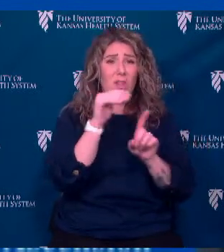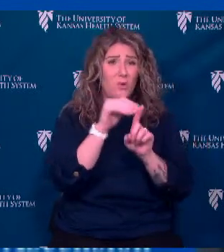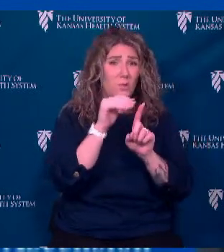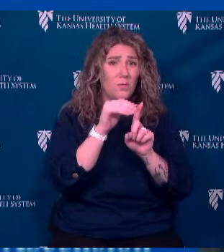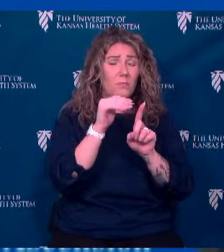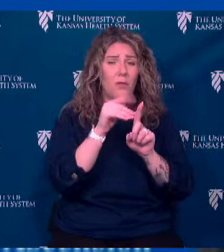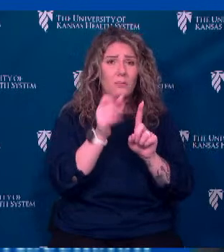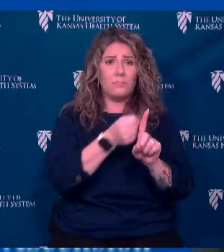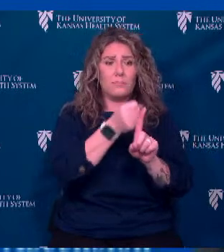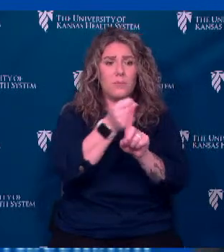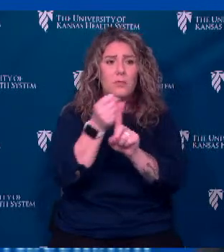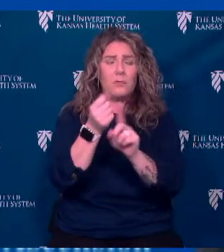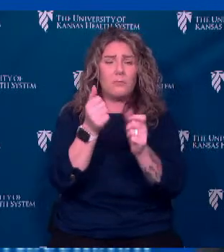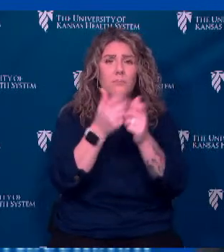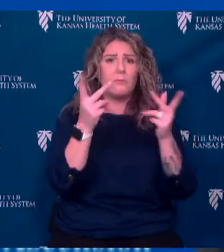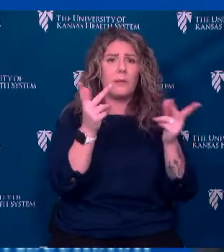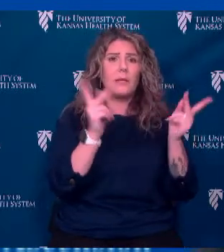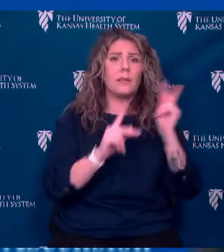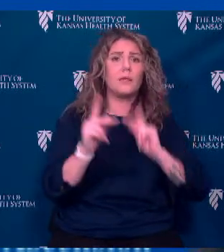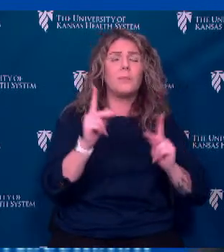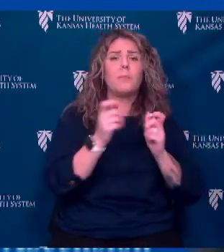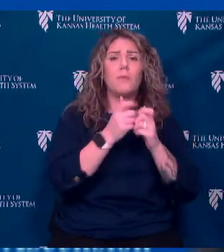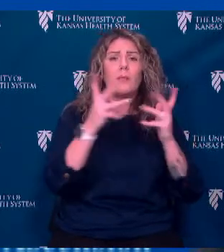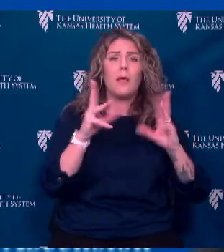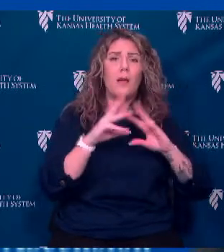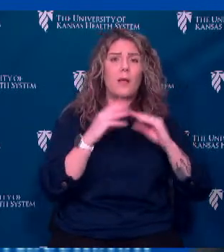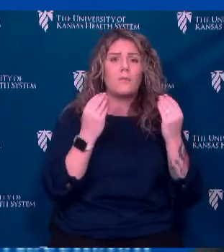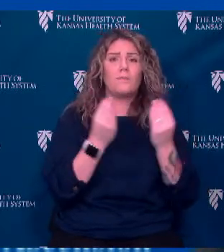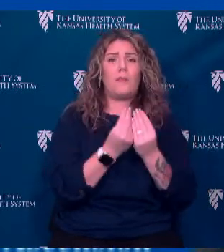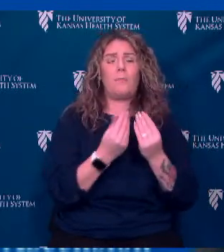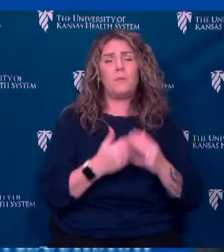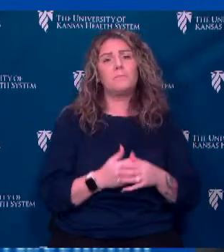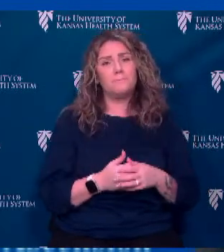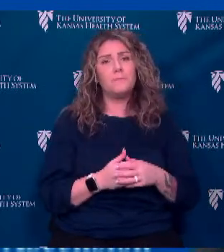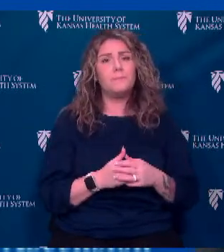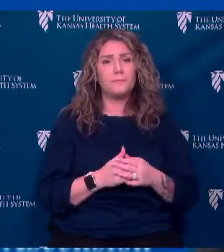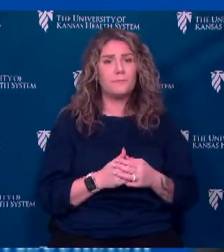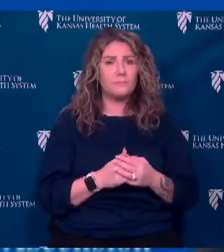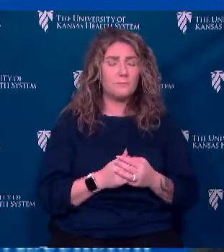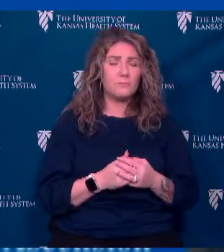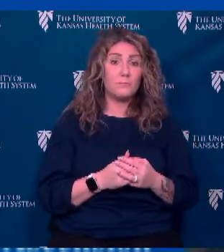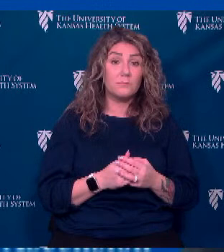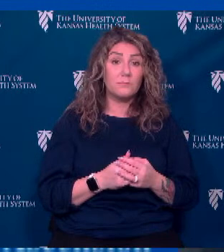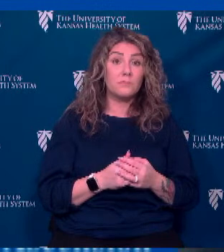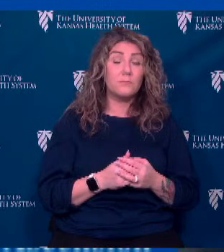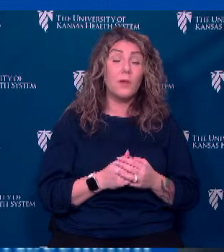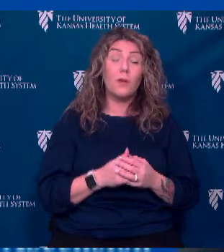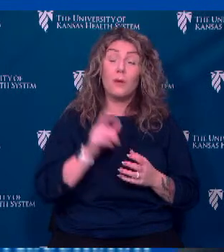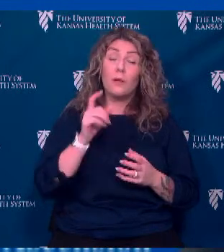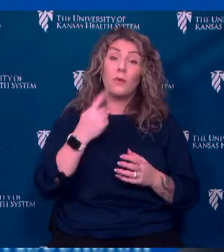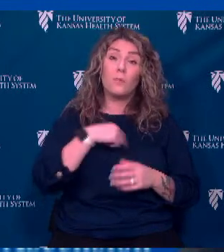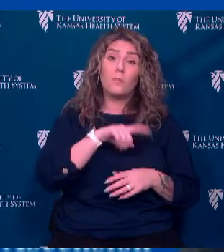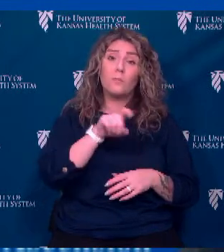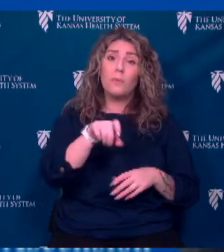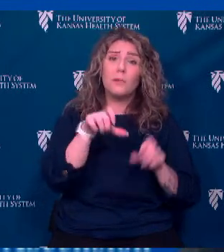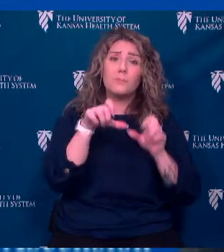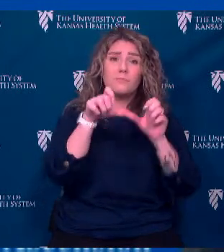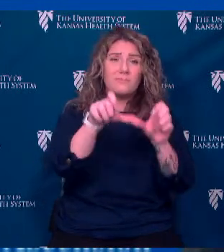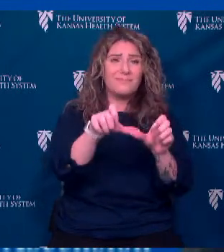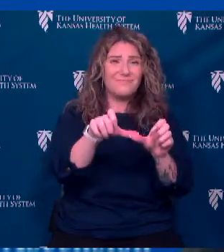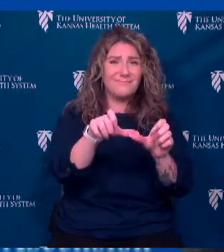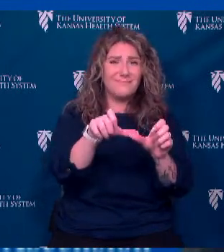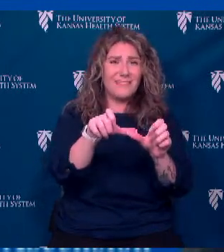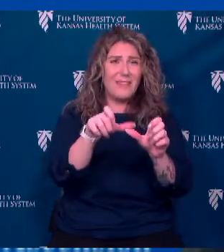has impacted a lot of people, a lot of families, and we need to continue the message